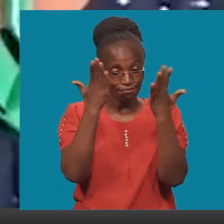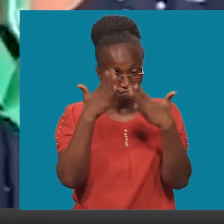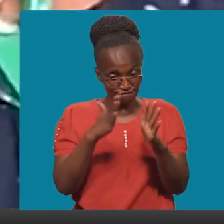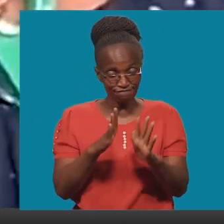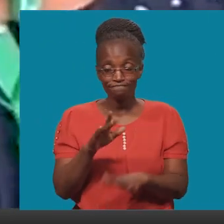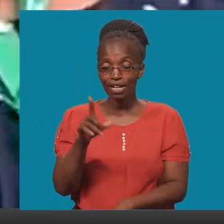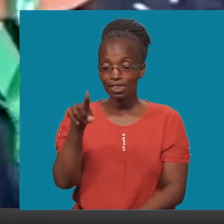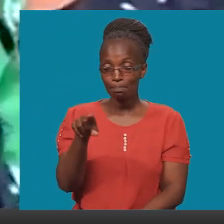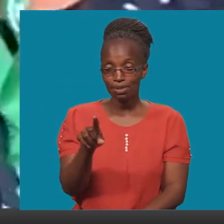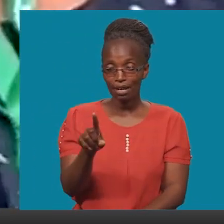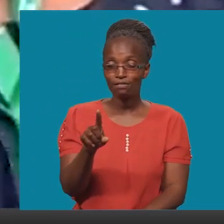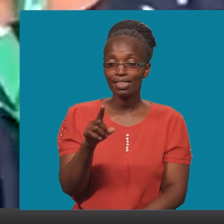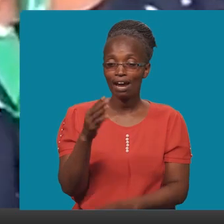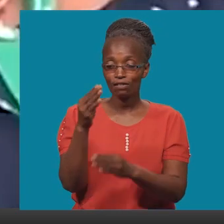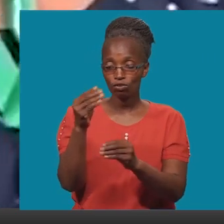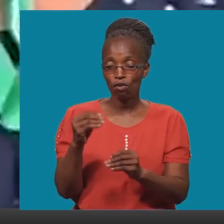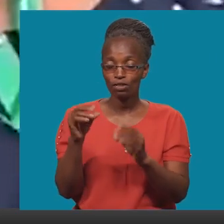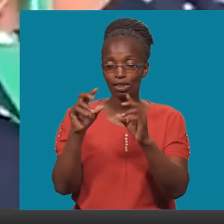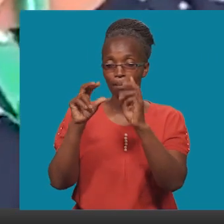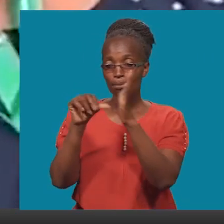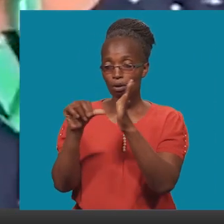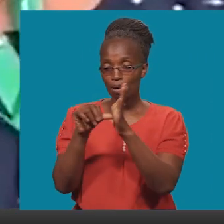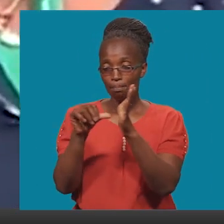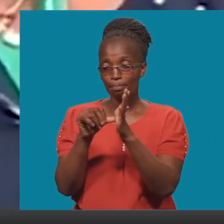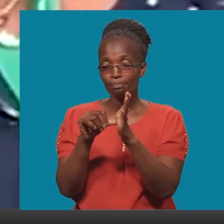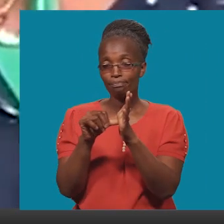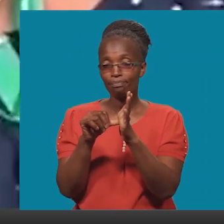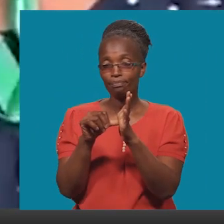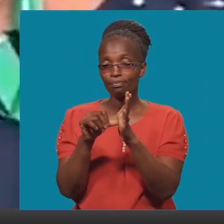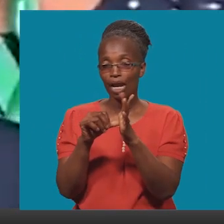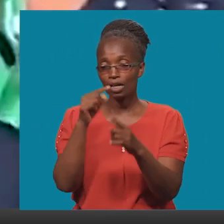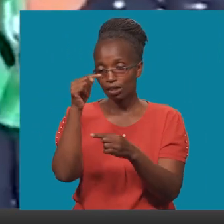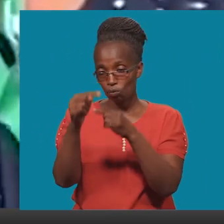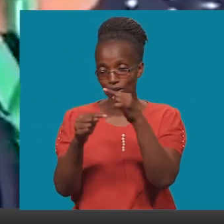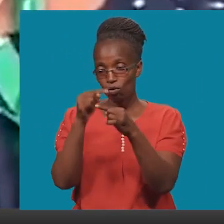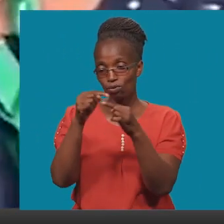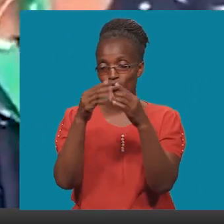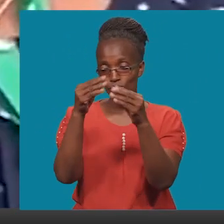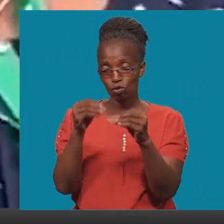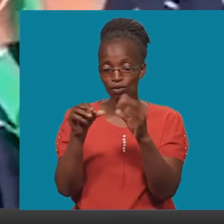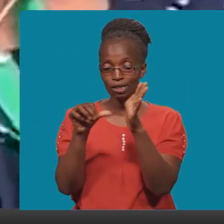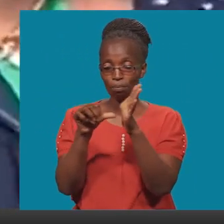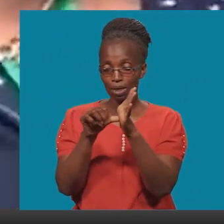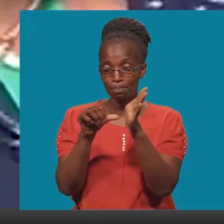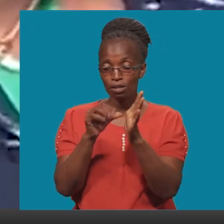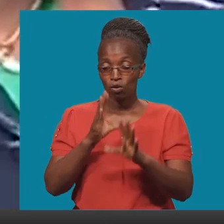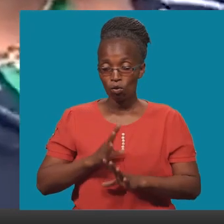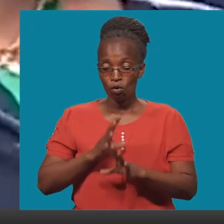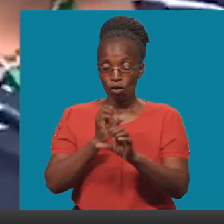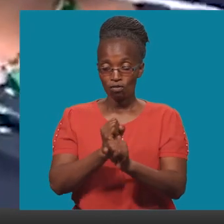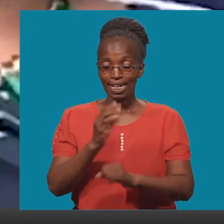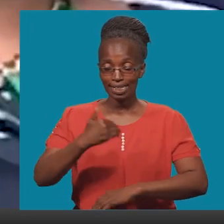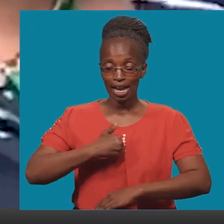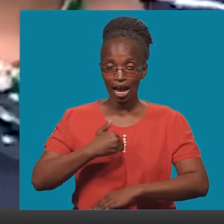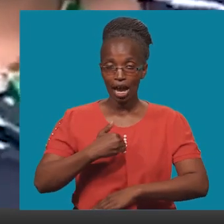us that they are seized of the matter and that they will sort it out, and we have confidence